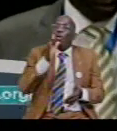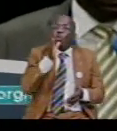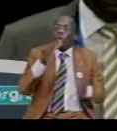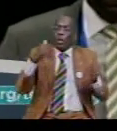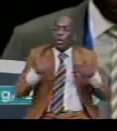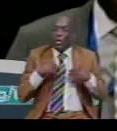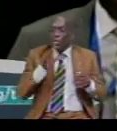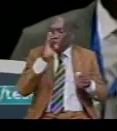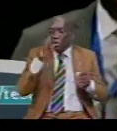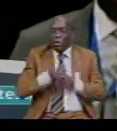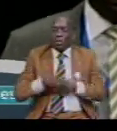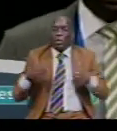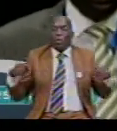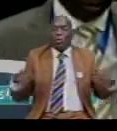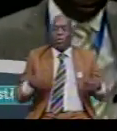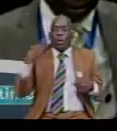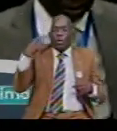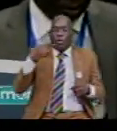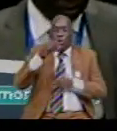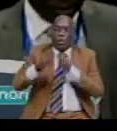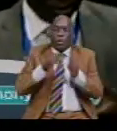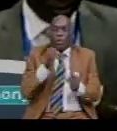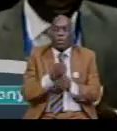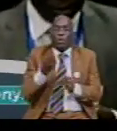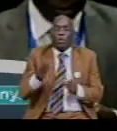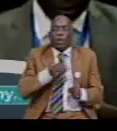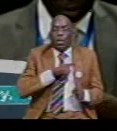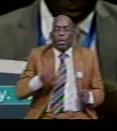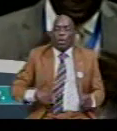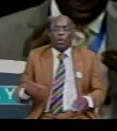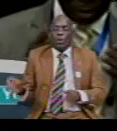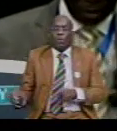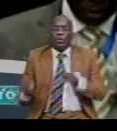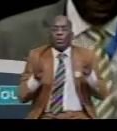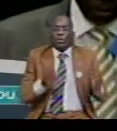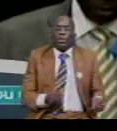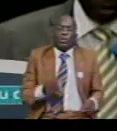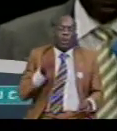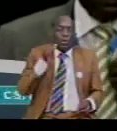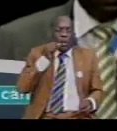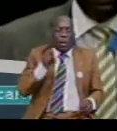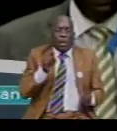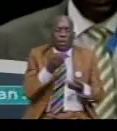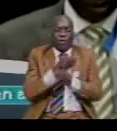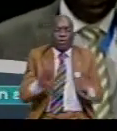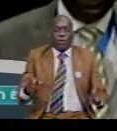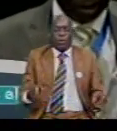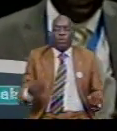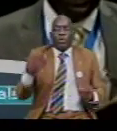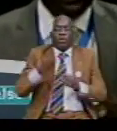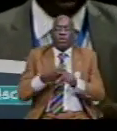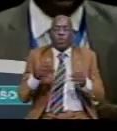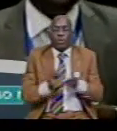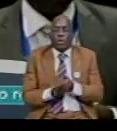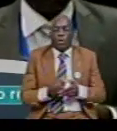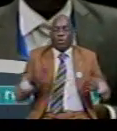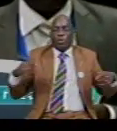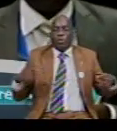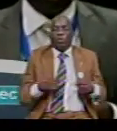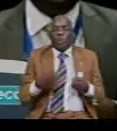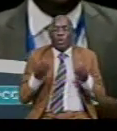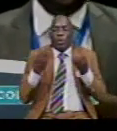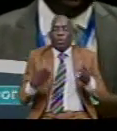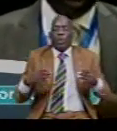her free in this program. Praise the name of the Lord for what it has done. Many lives have been